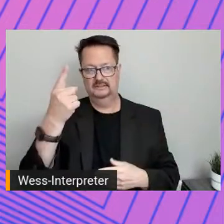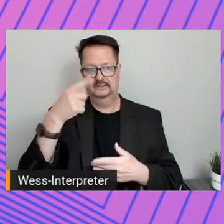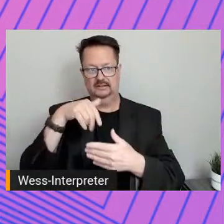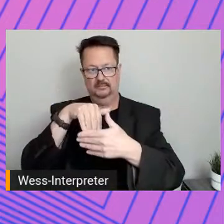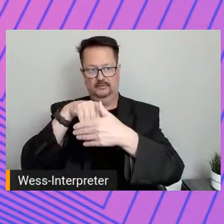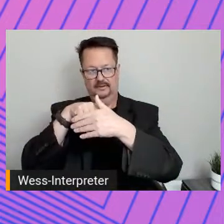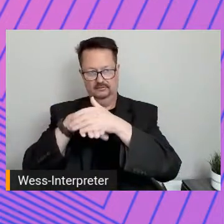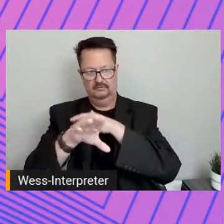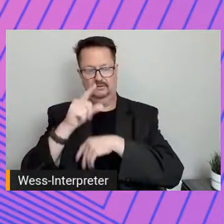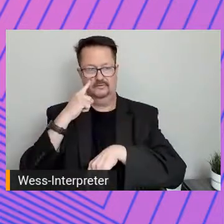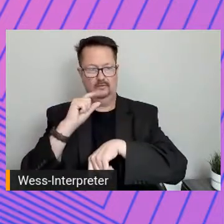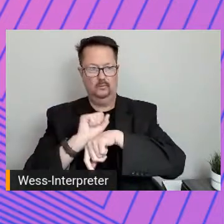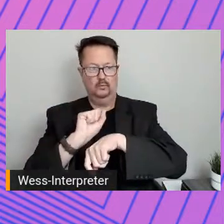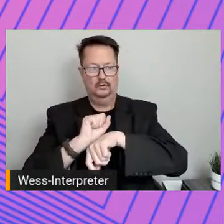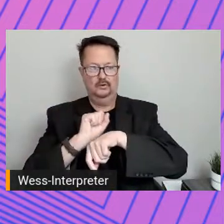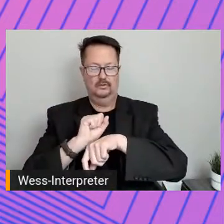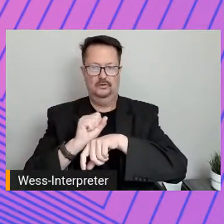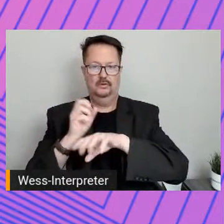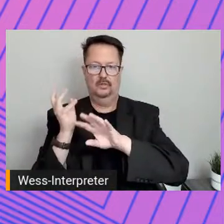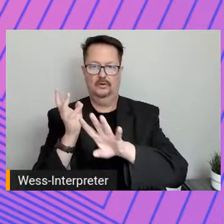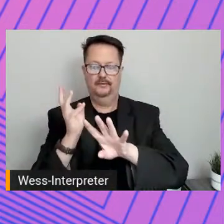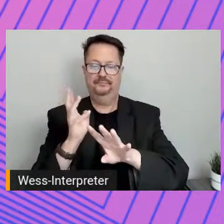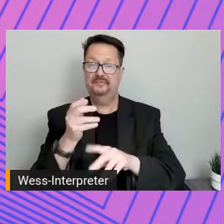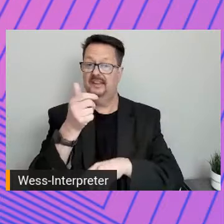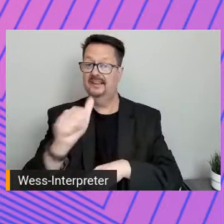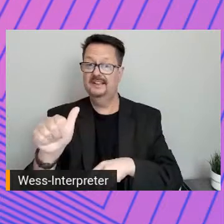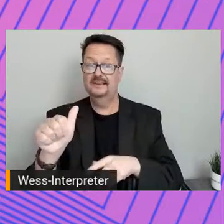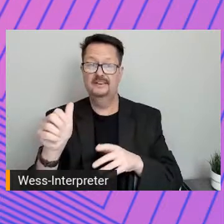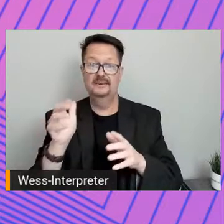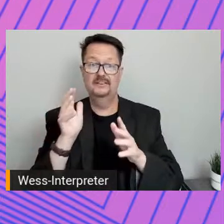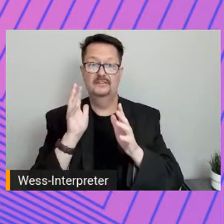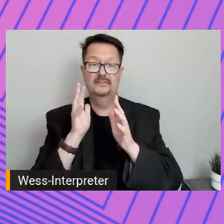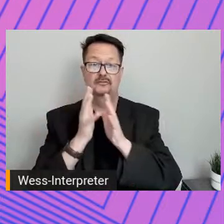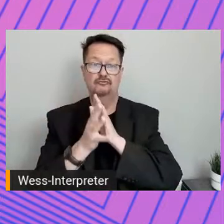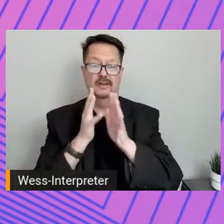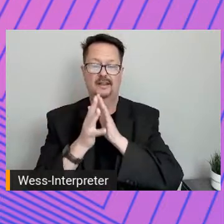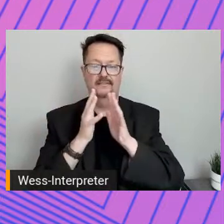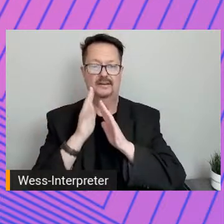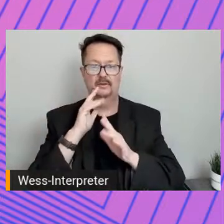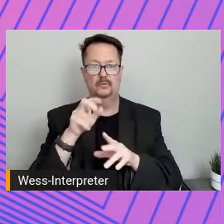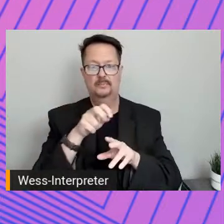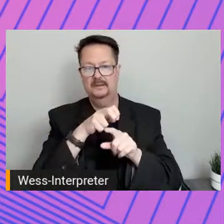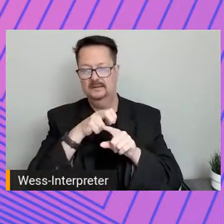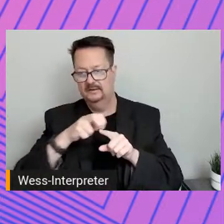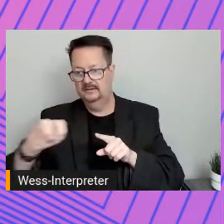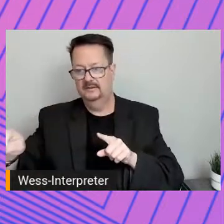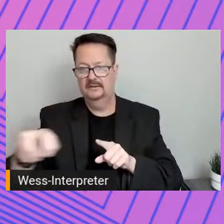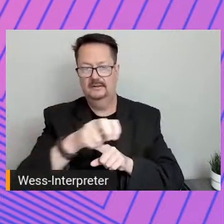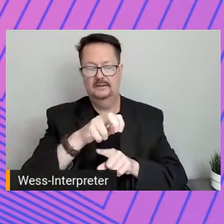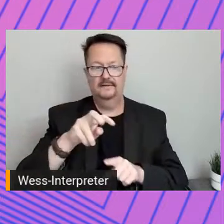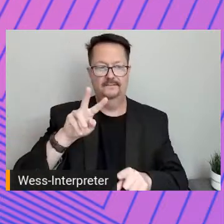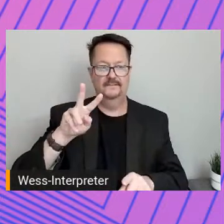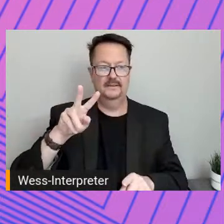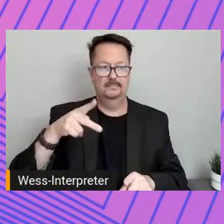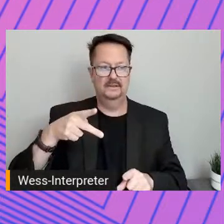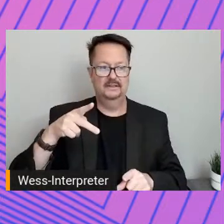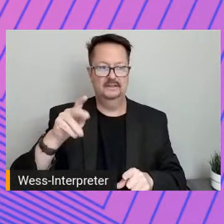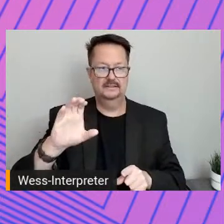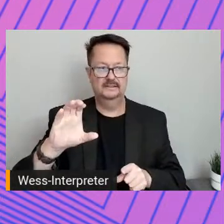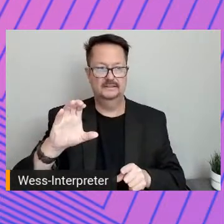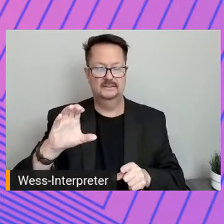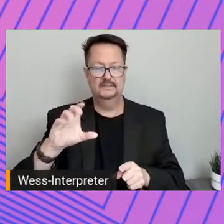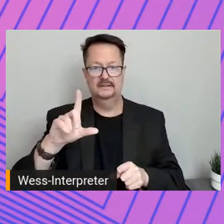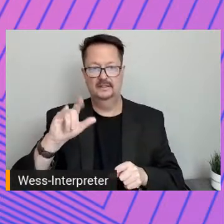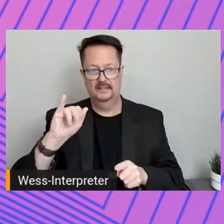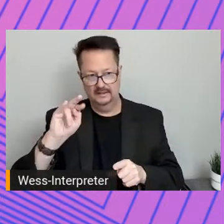workloads. And then any traffic coming through there would essentially be proxied through a VPC link, which would integrate with our VPC